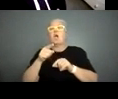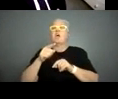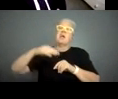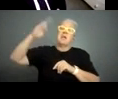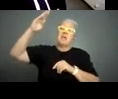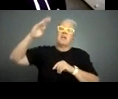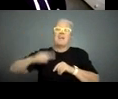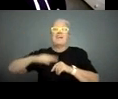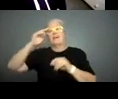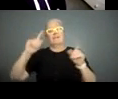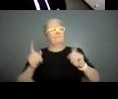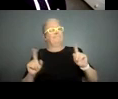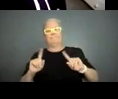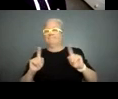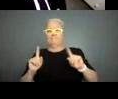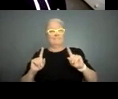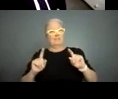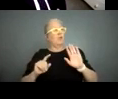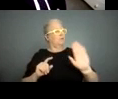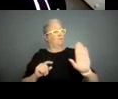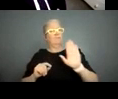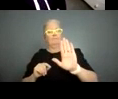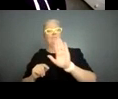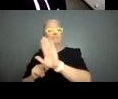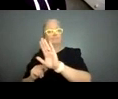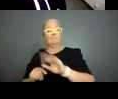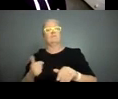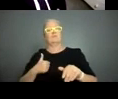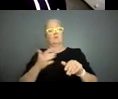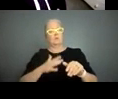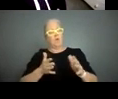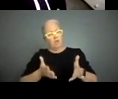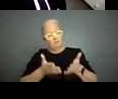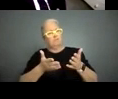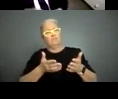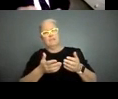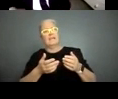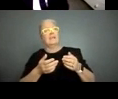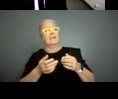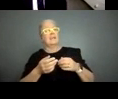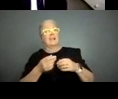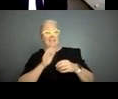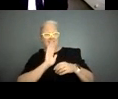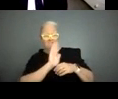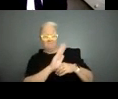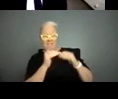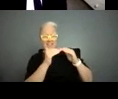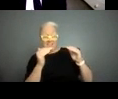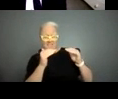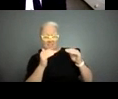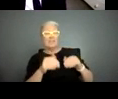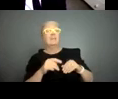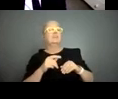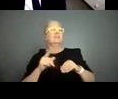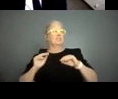classed as higher, middle or lower ability, and it's trying to push them on in their individual journeys. We have something called building, applying, extending. So our children work at the level that